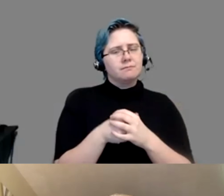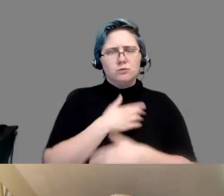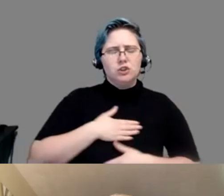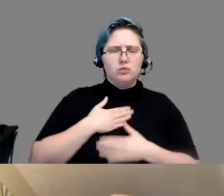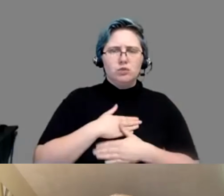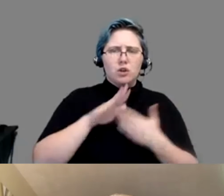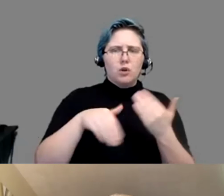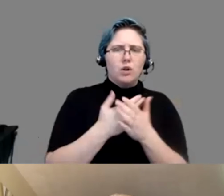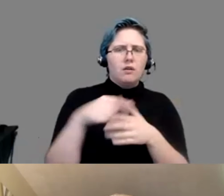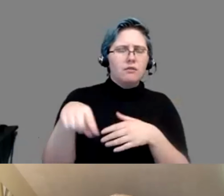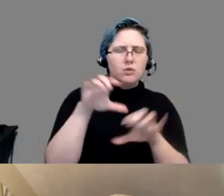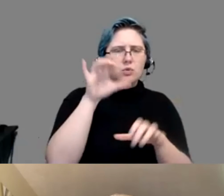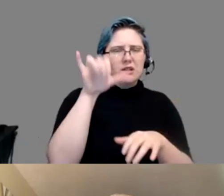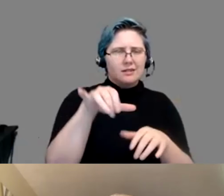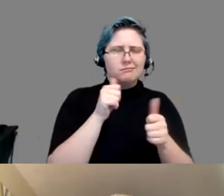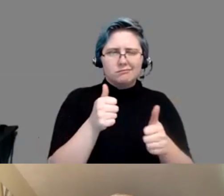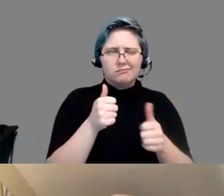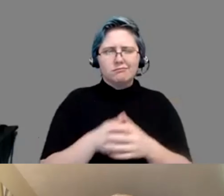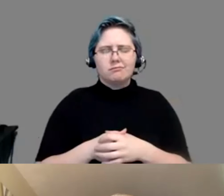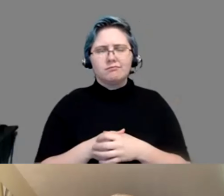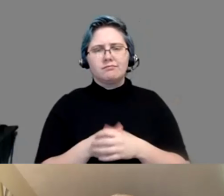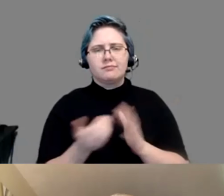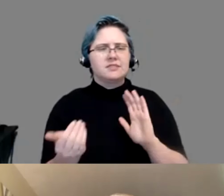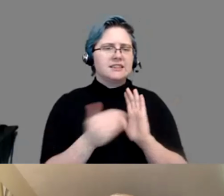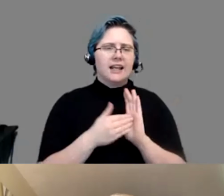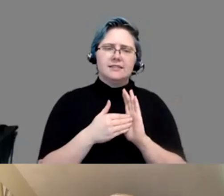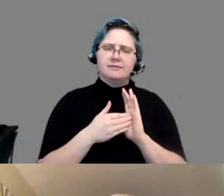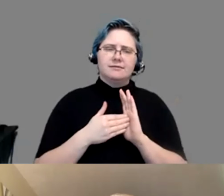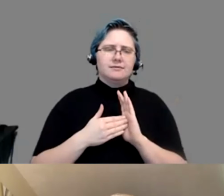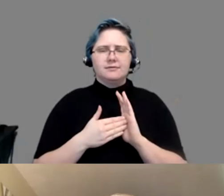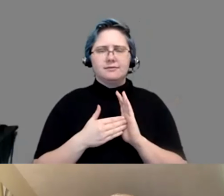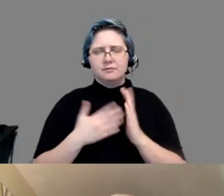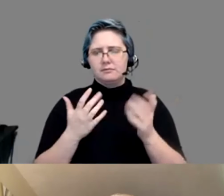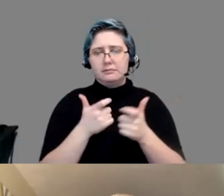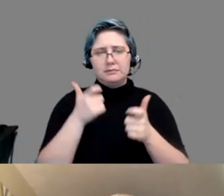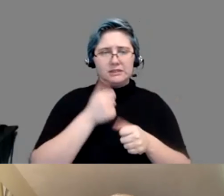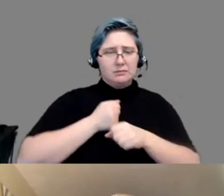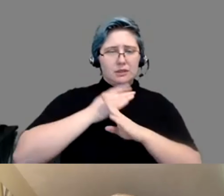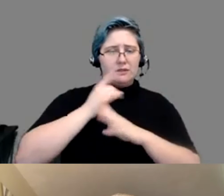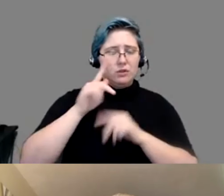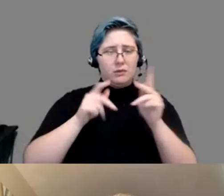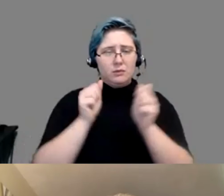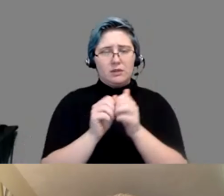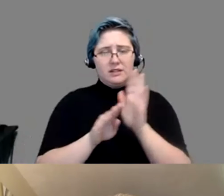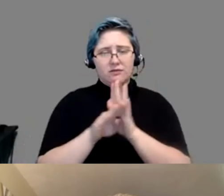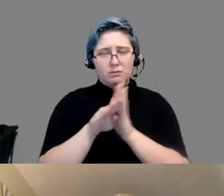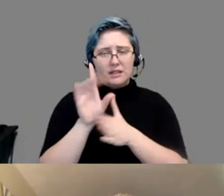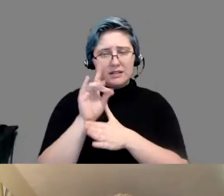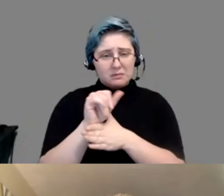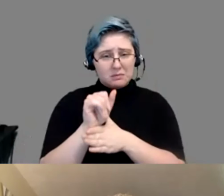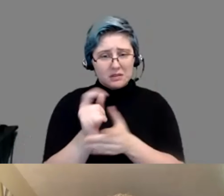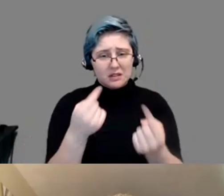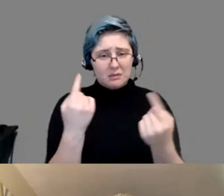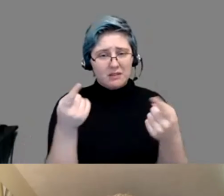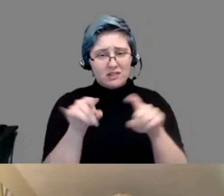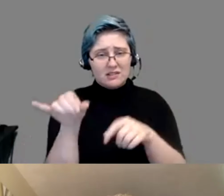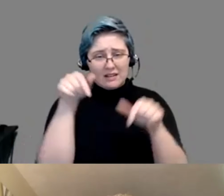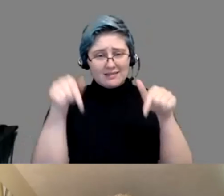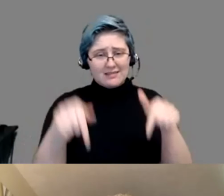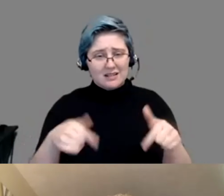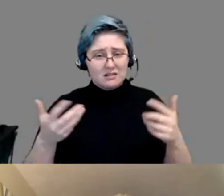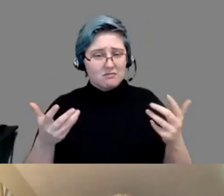of you who are doing that. So again, what's the biggest barrier to people with developmental disabilities attending events like ours